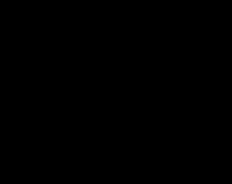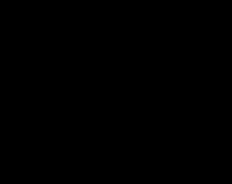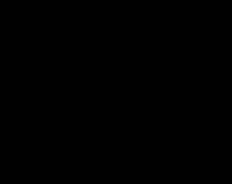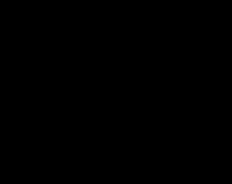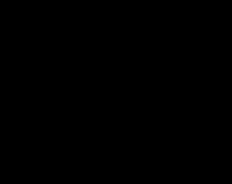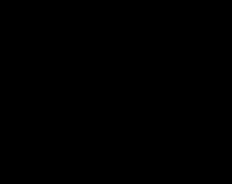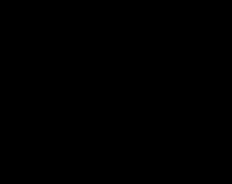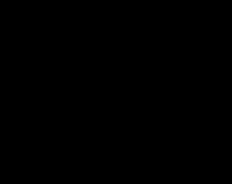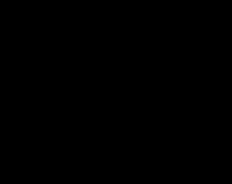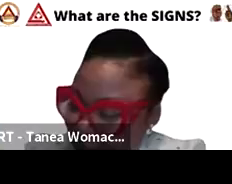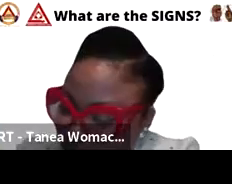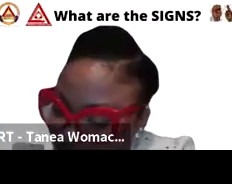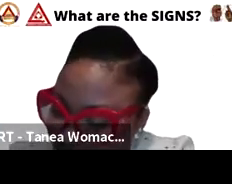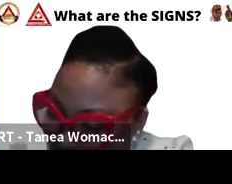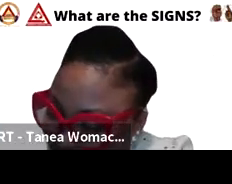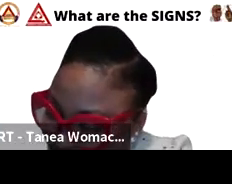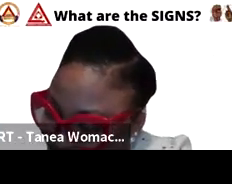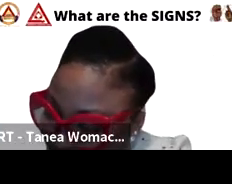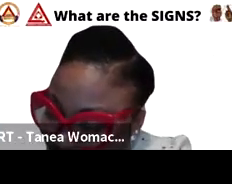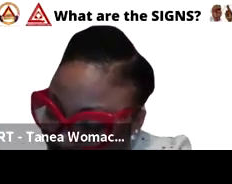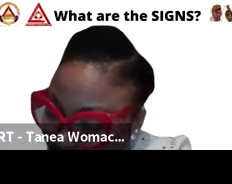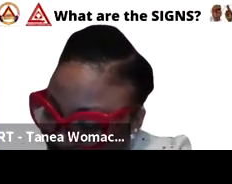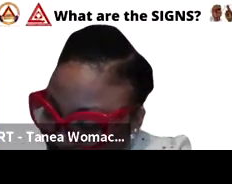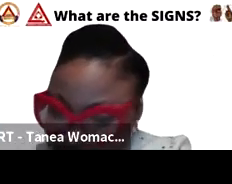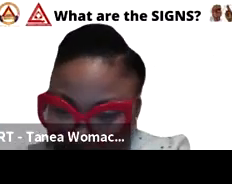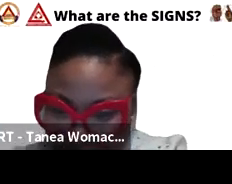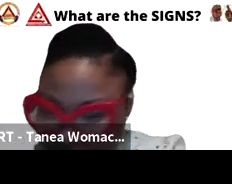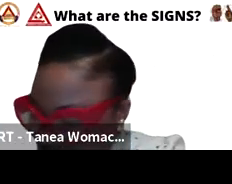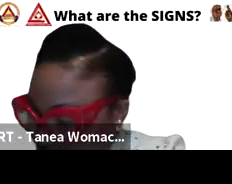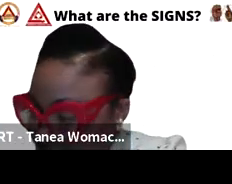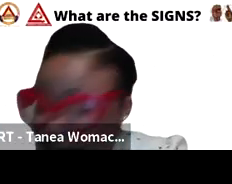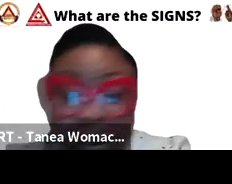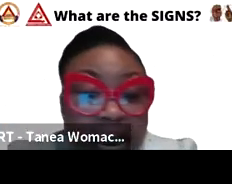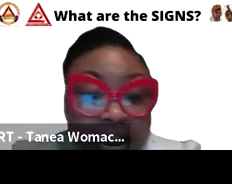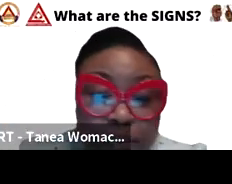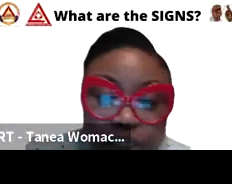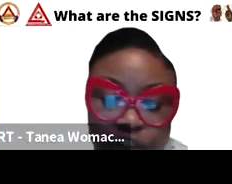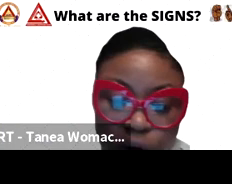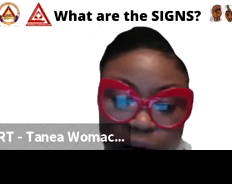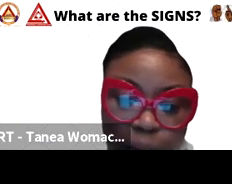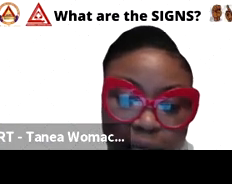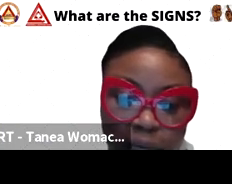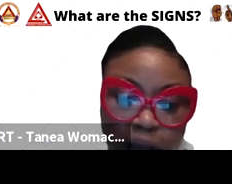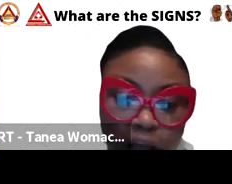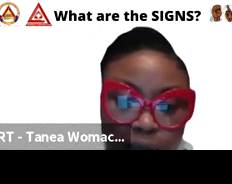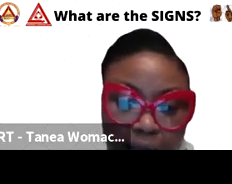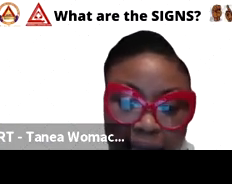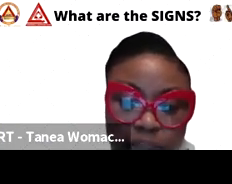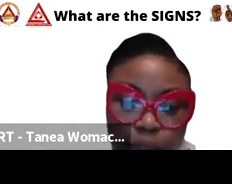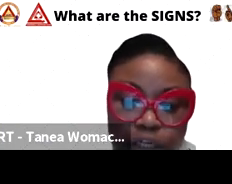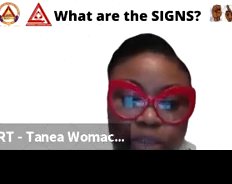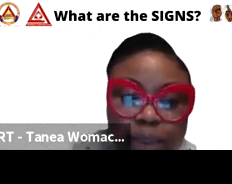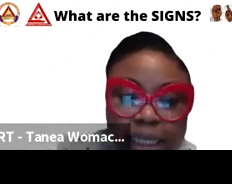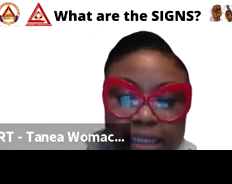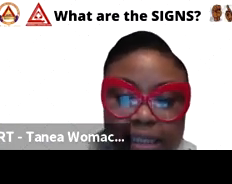That's right. D. Simmons, you are the winner of the $10. And be sure, when we call you out